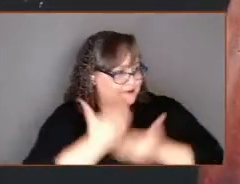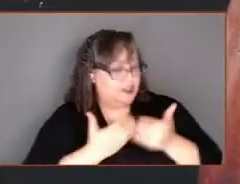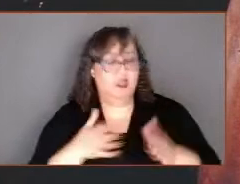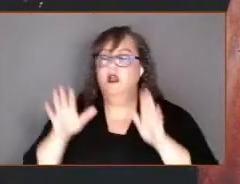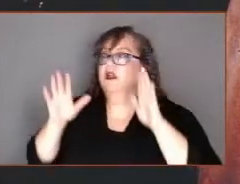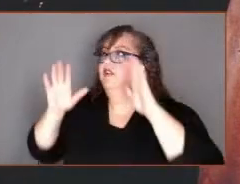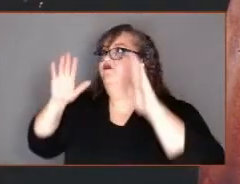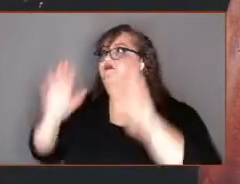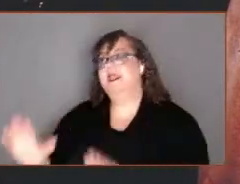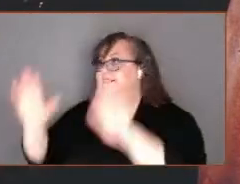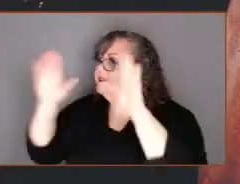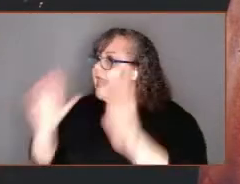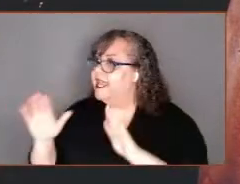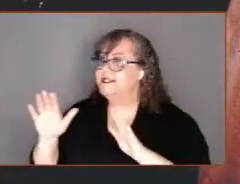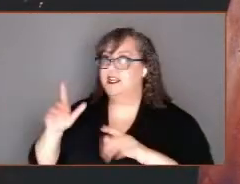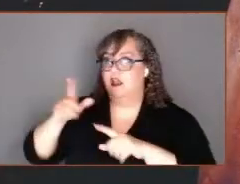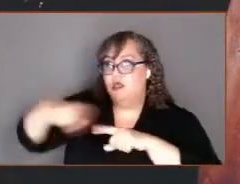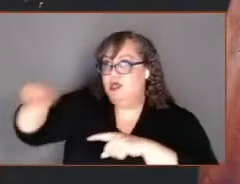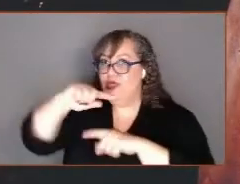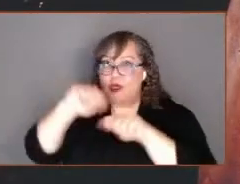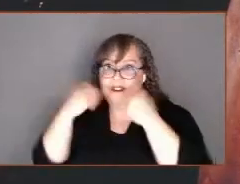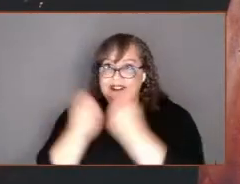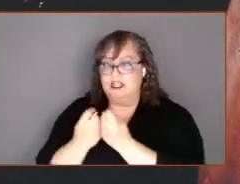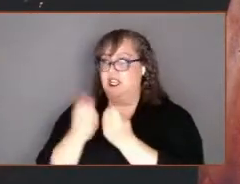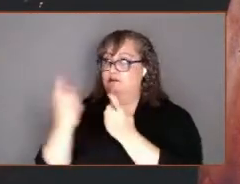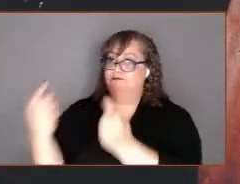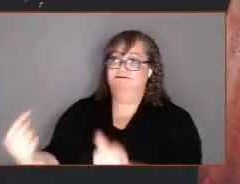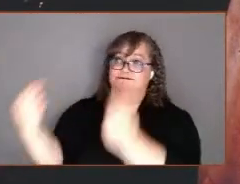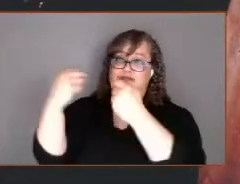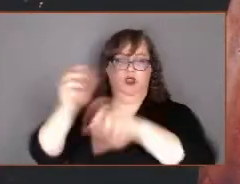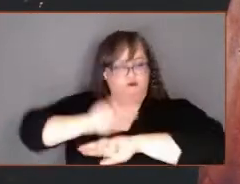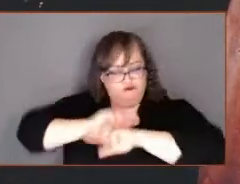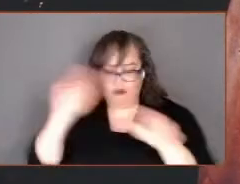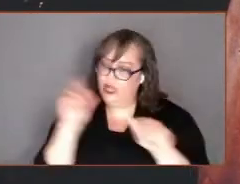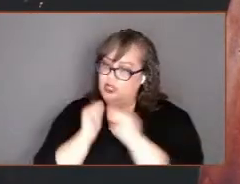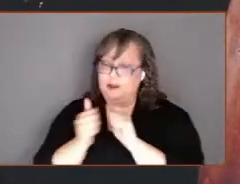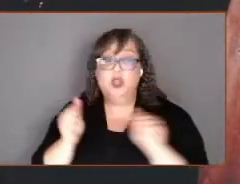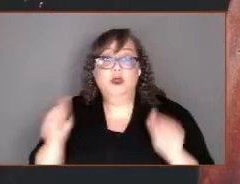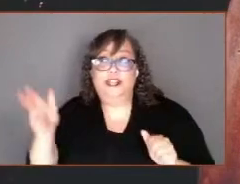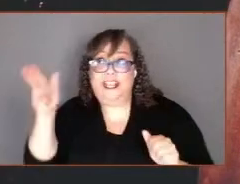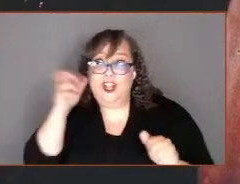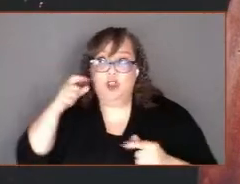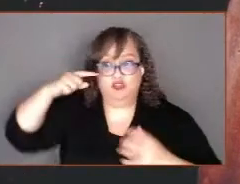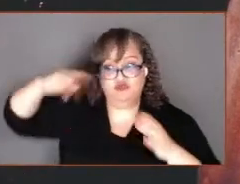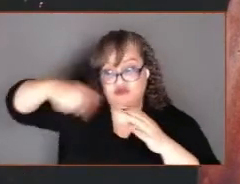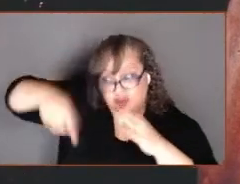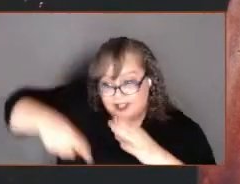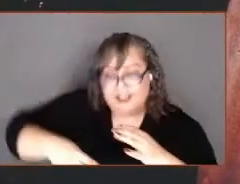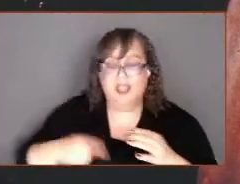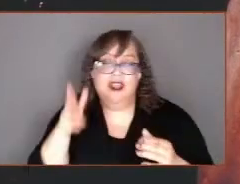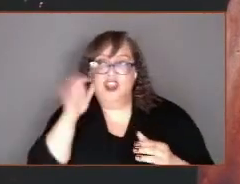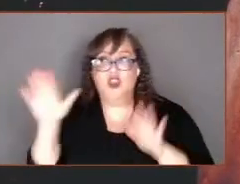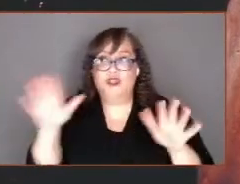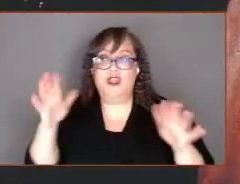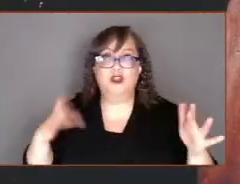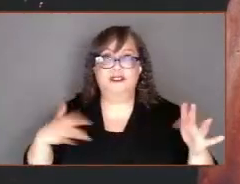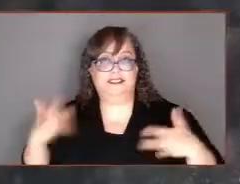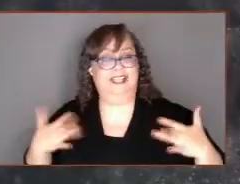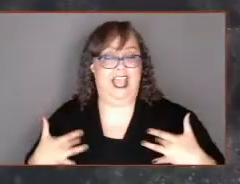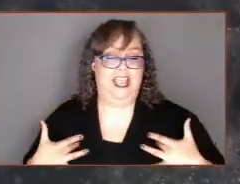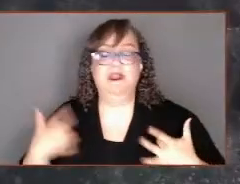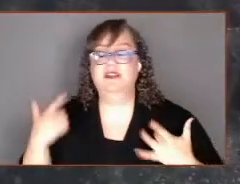to compete this year. As you can tell, or just hearing all the drilling and all the excitement in the room, we are off to a fantastic start. That's